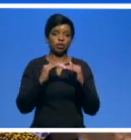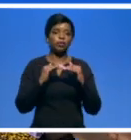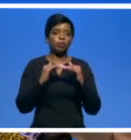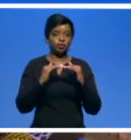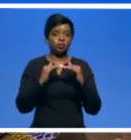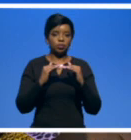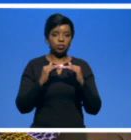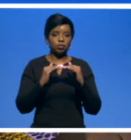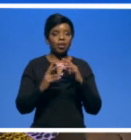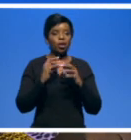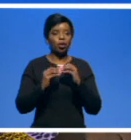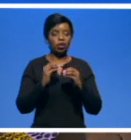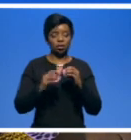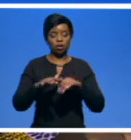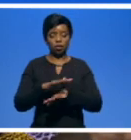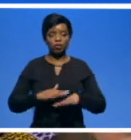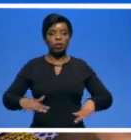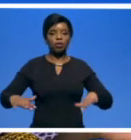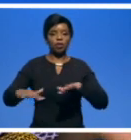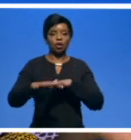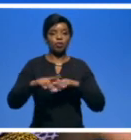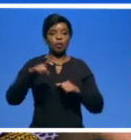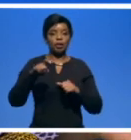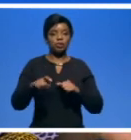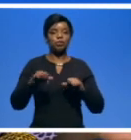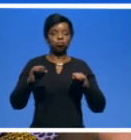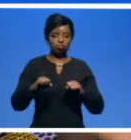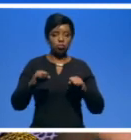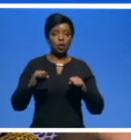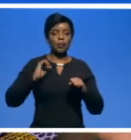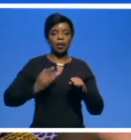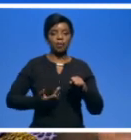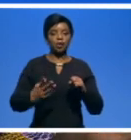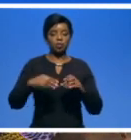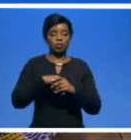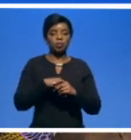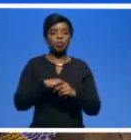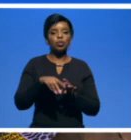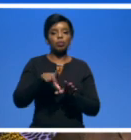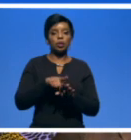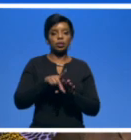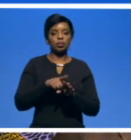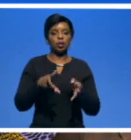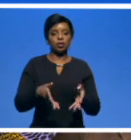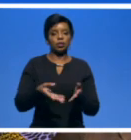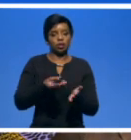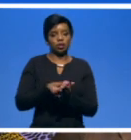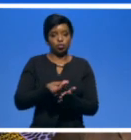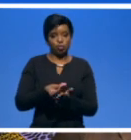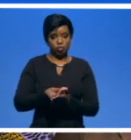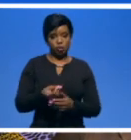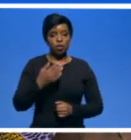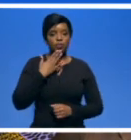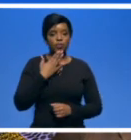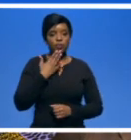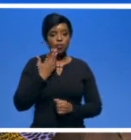Creation of environment enable ambassadi or participate within the economy by